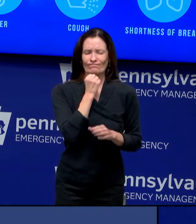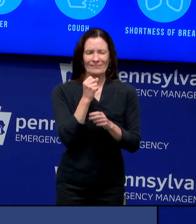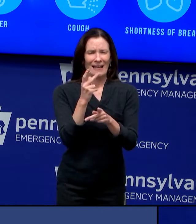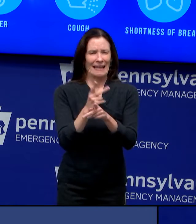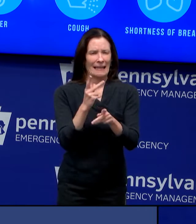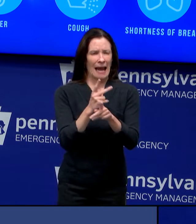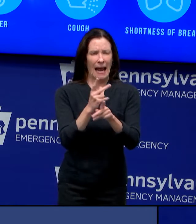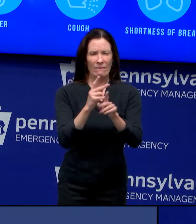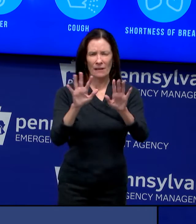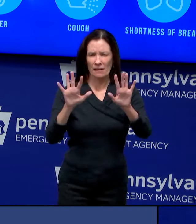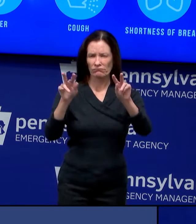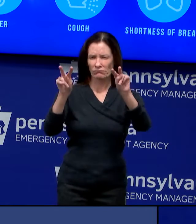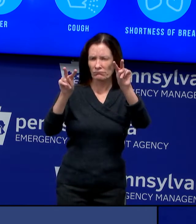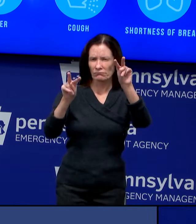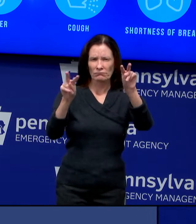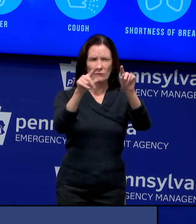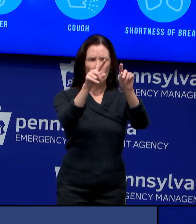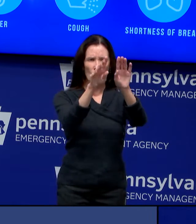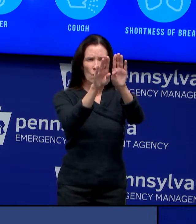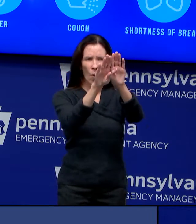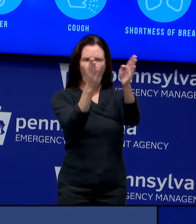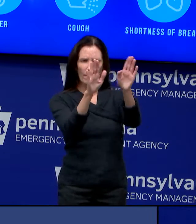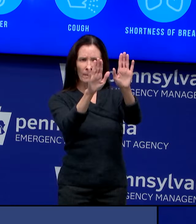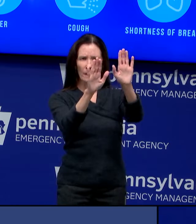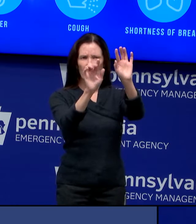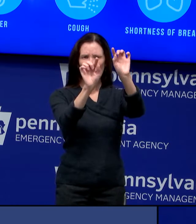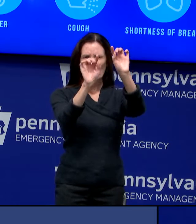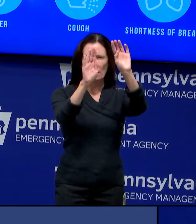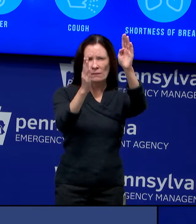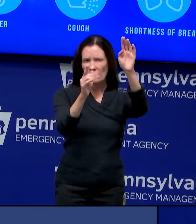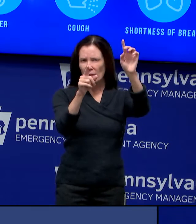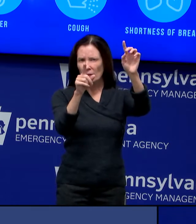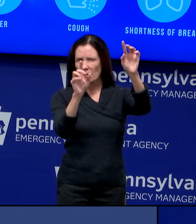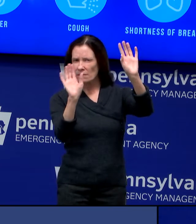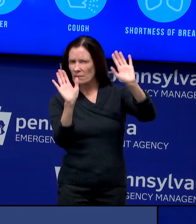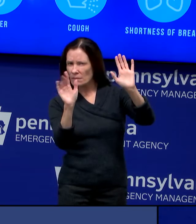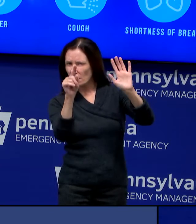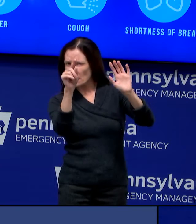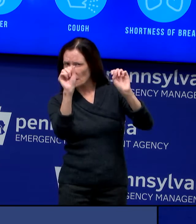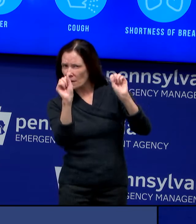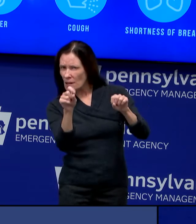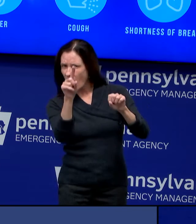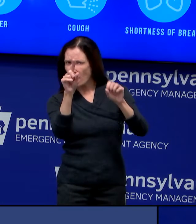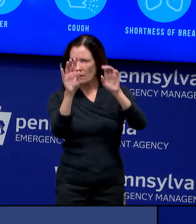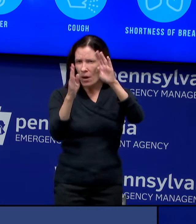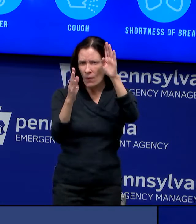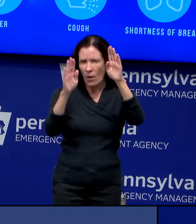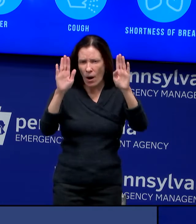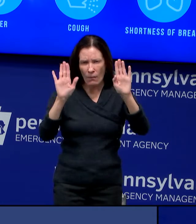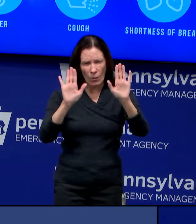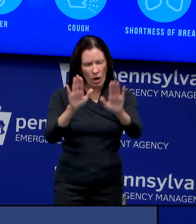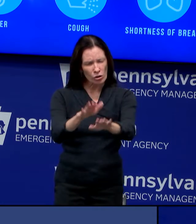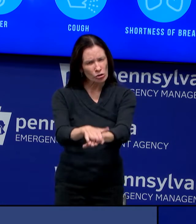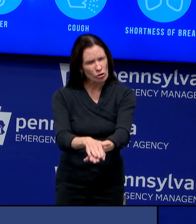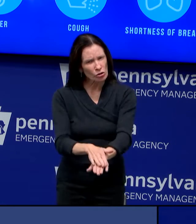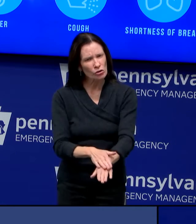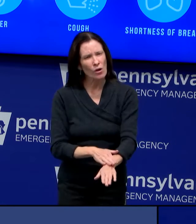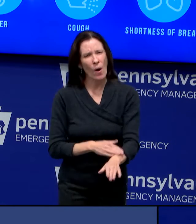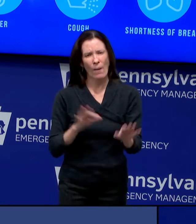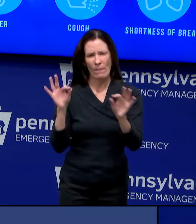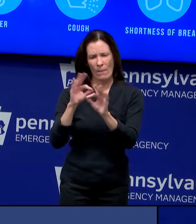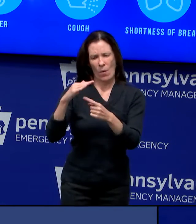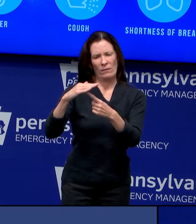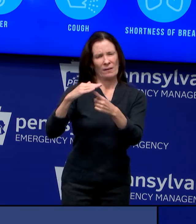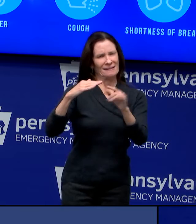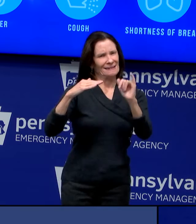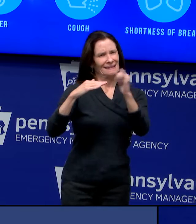public source, how many and which counties are revising their COVID death counts downward because of duplicates? So I